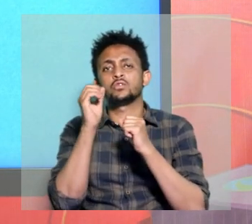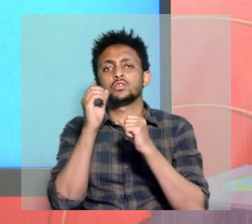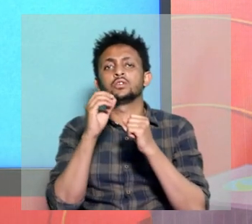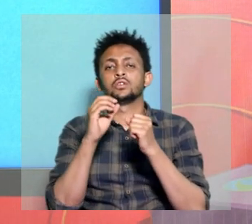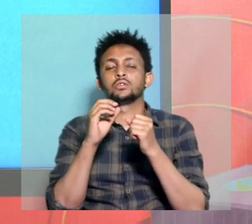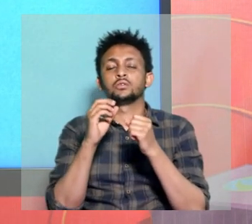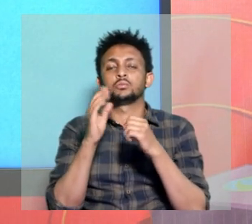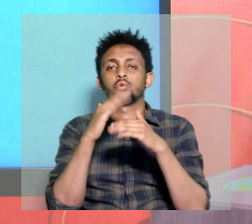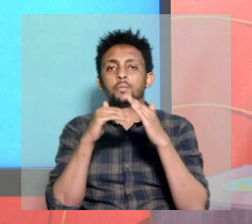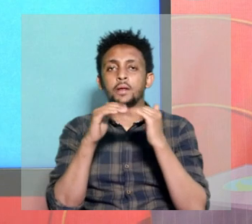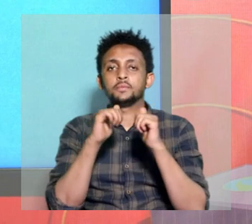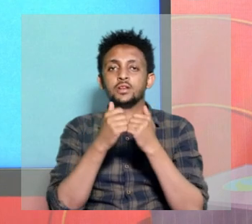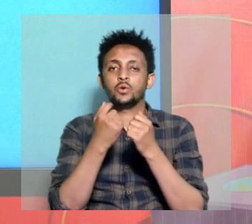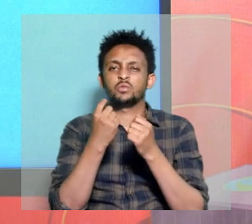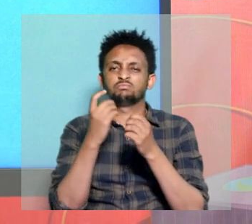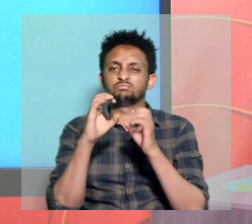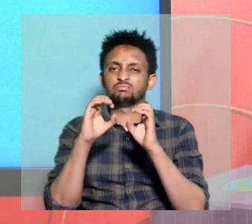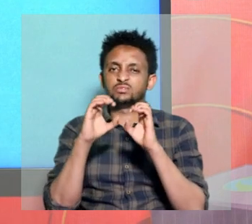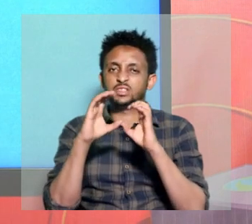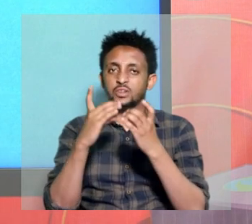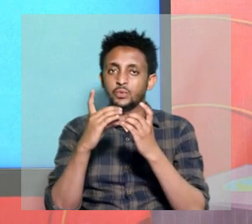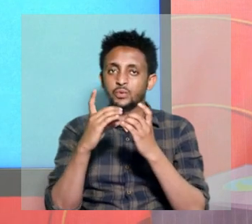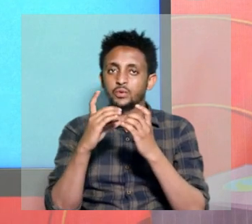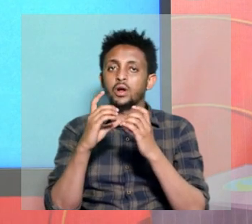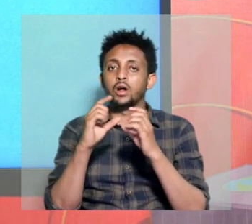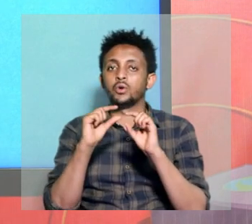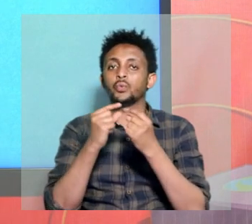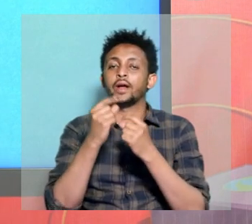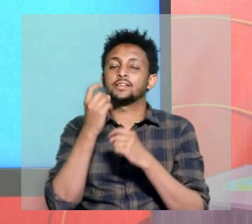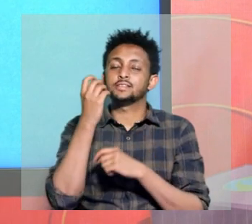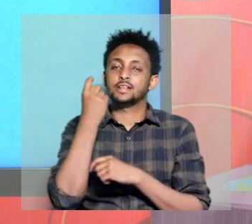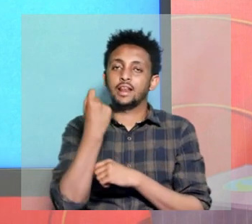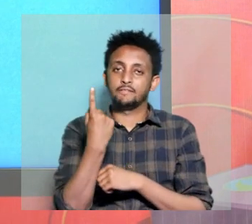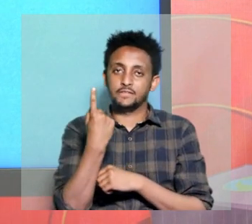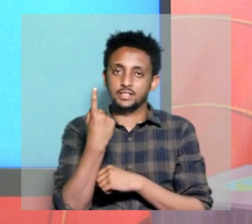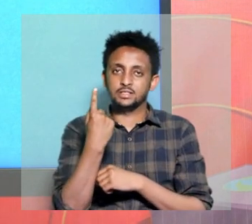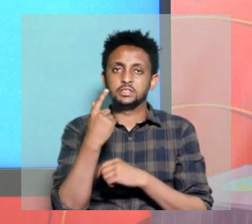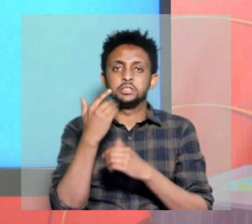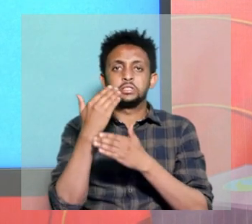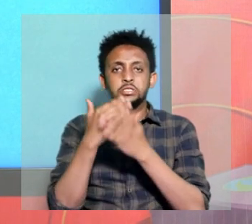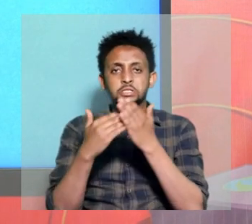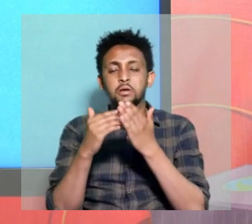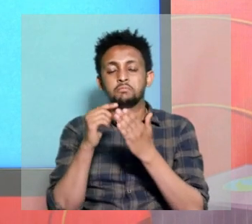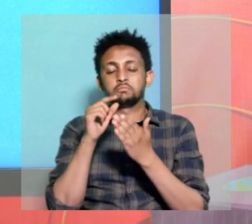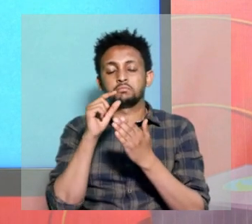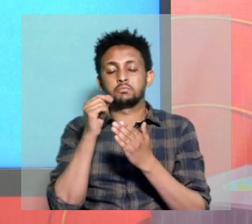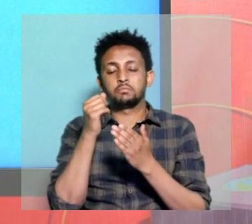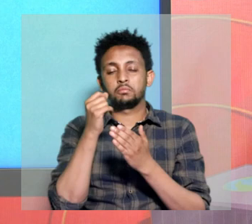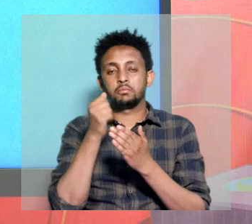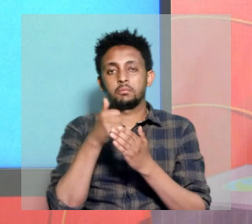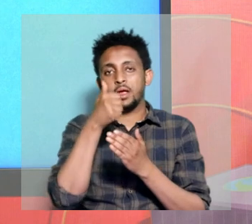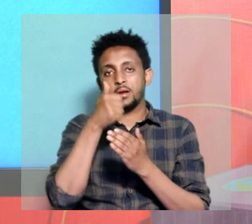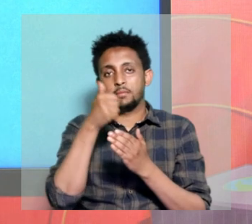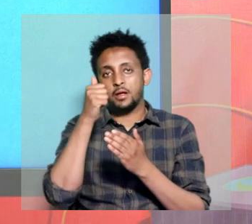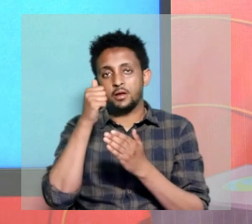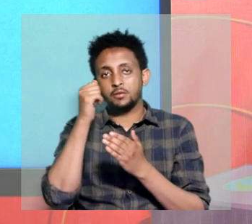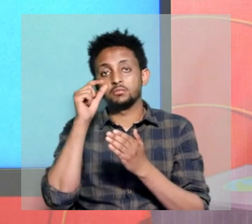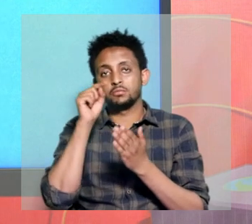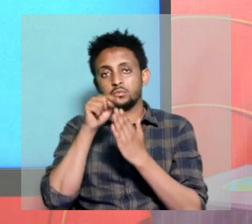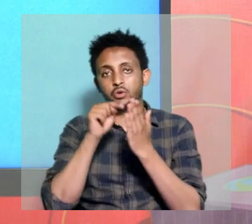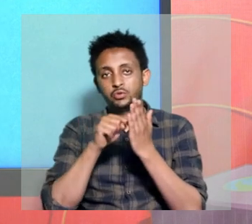grade 11s. From this lesson on, we are going to revise some of the main points on grade 12